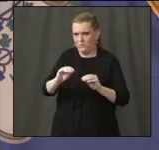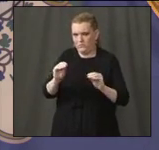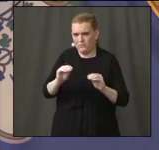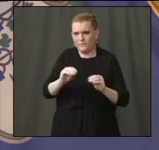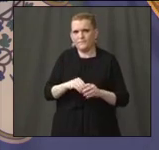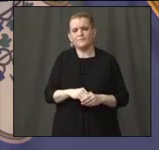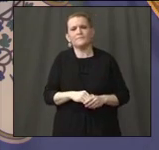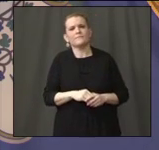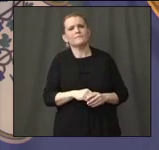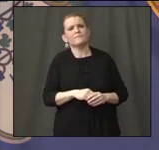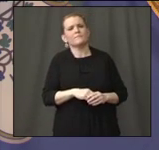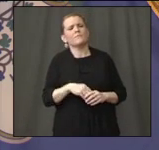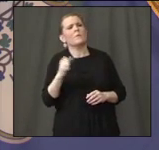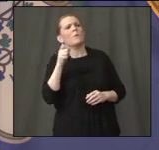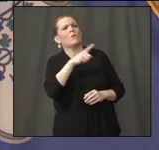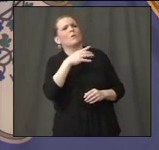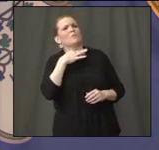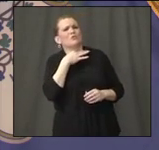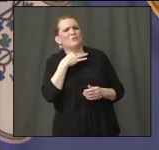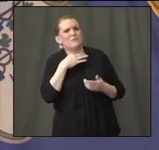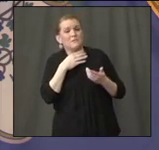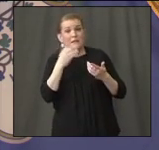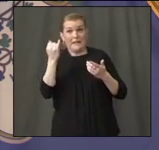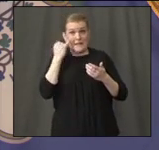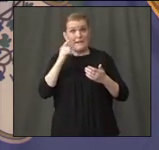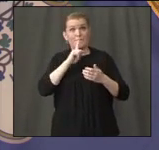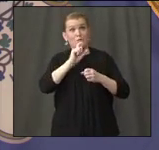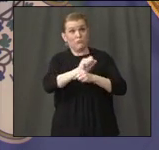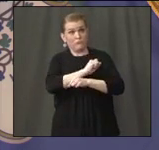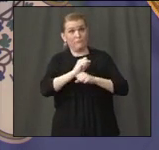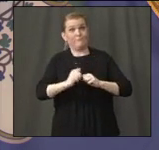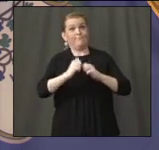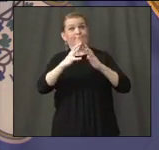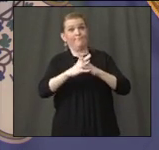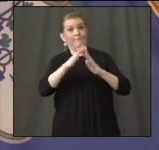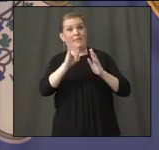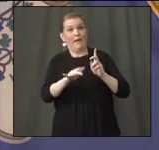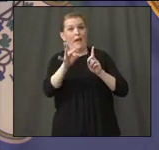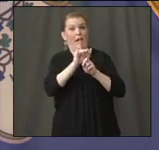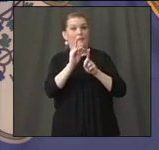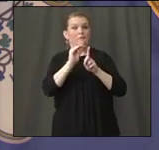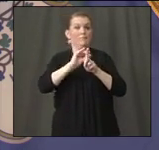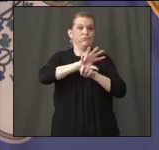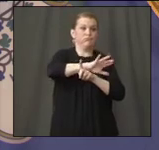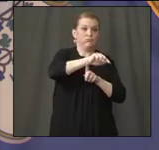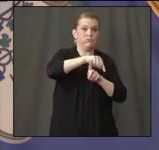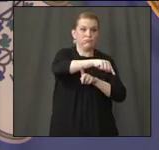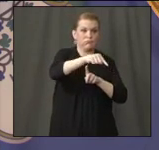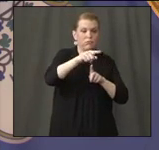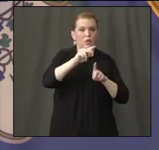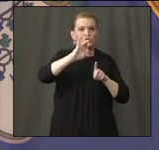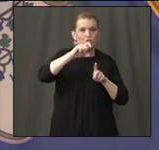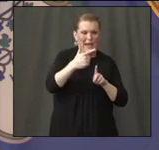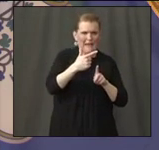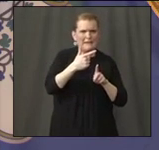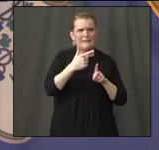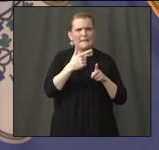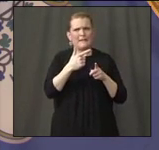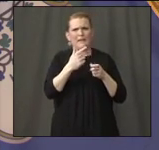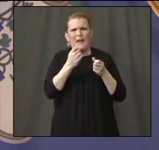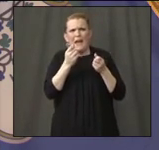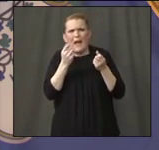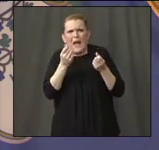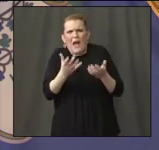effective contact tracing regime in Connecticut in conjunction with this expansive, expanded testing